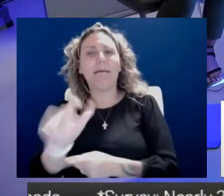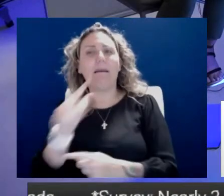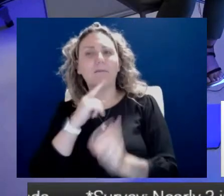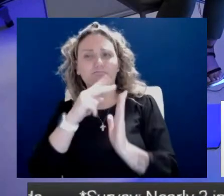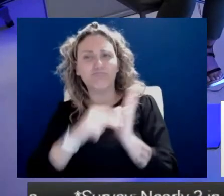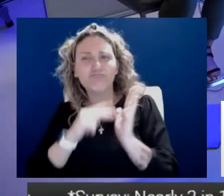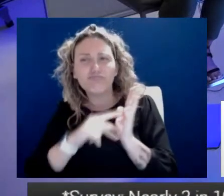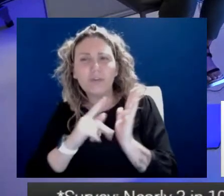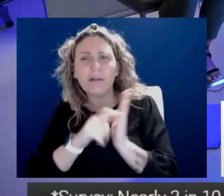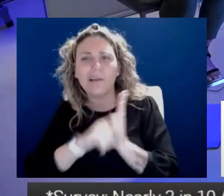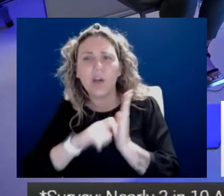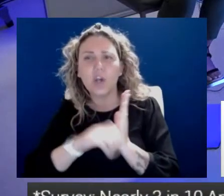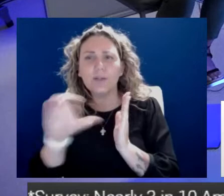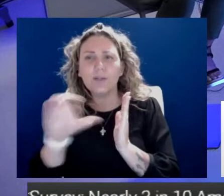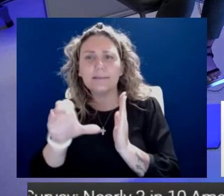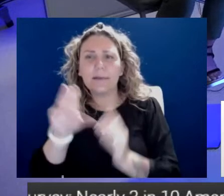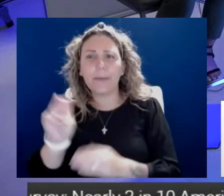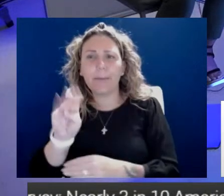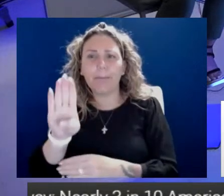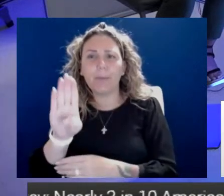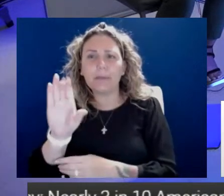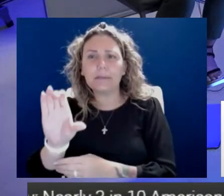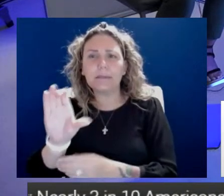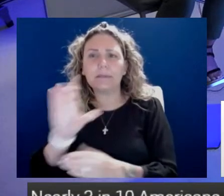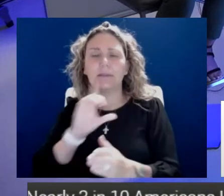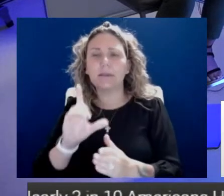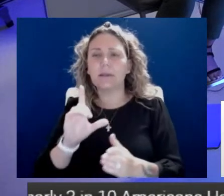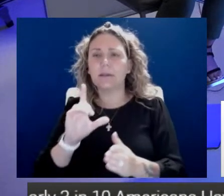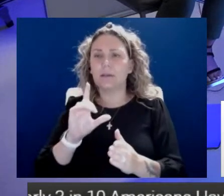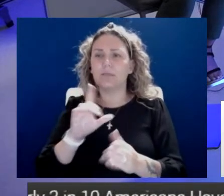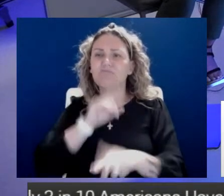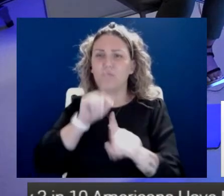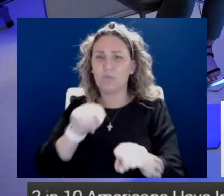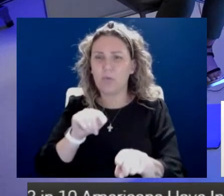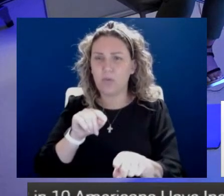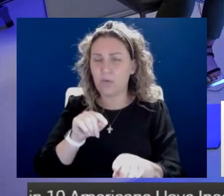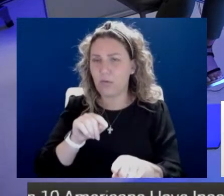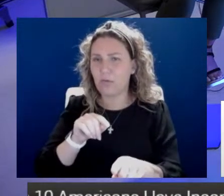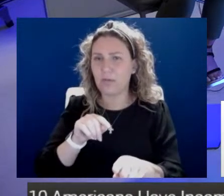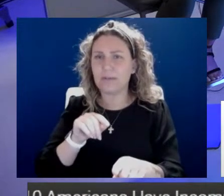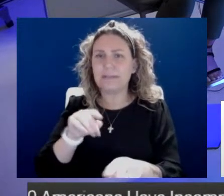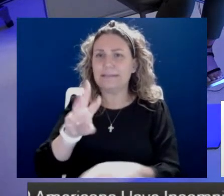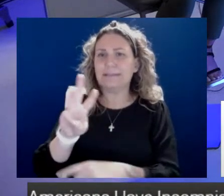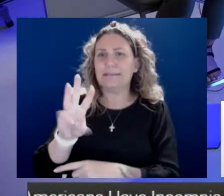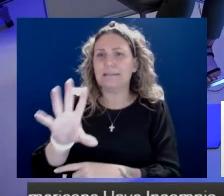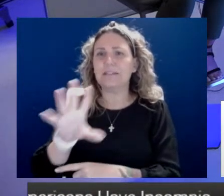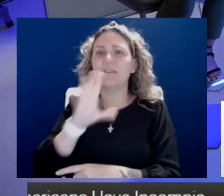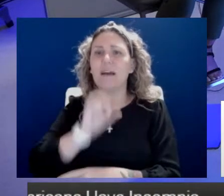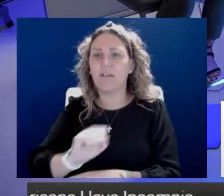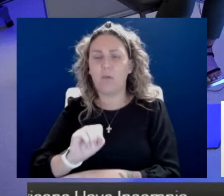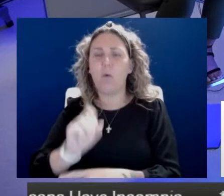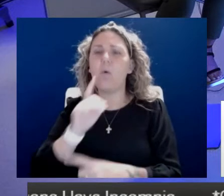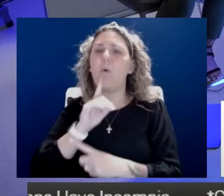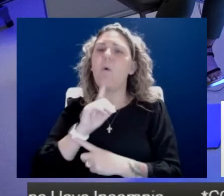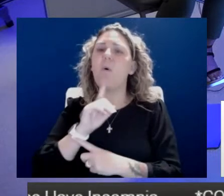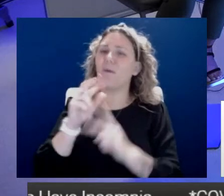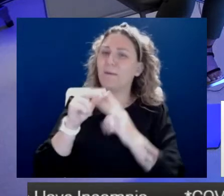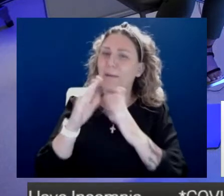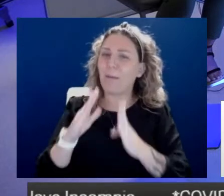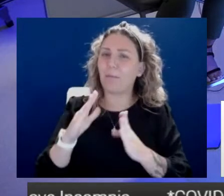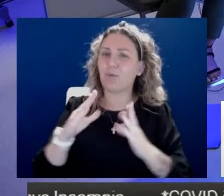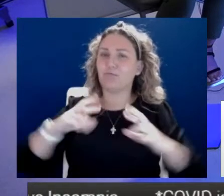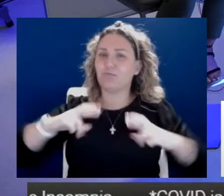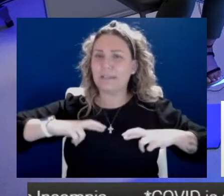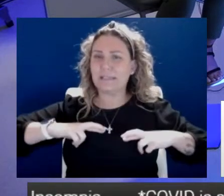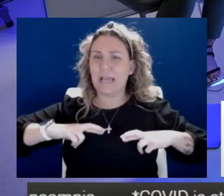CNBC. It really stuck with me. Reported that a 65-year-old couple retiring this year in 2022, they'll spend an average